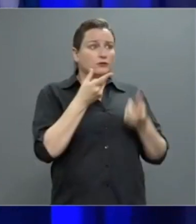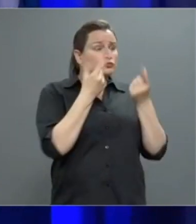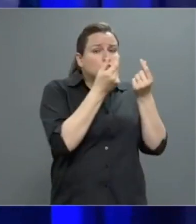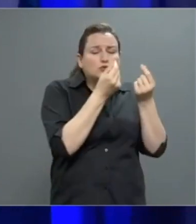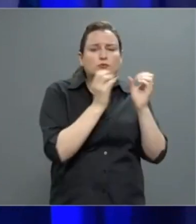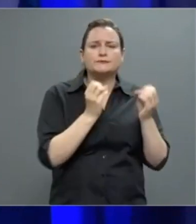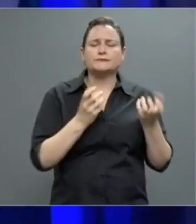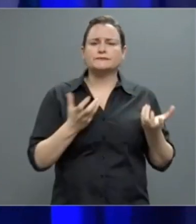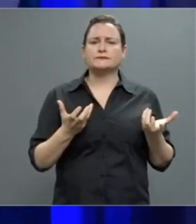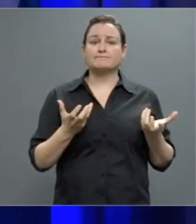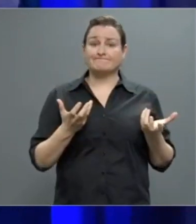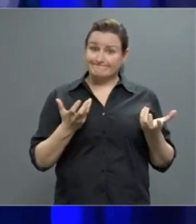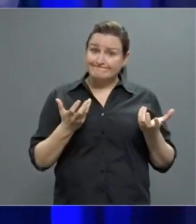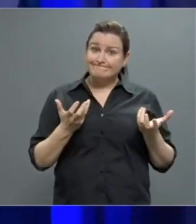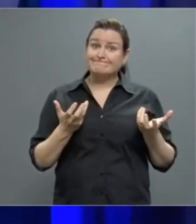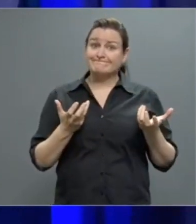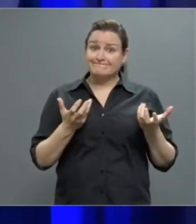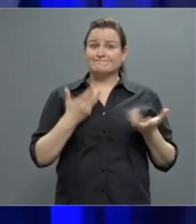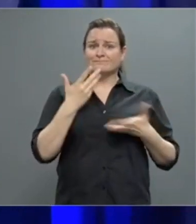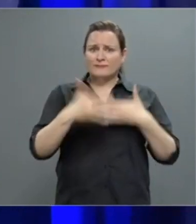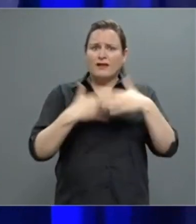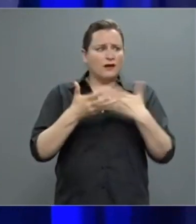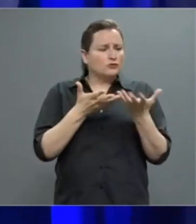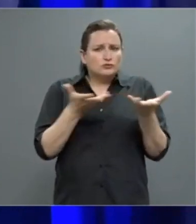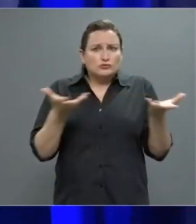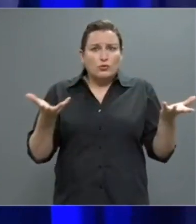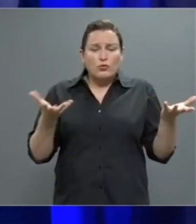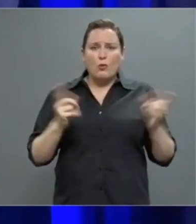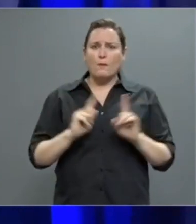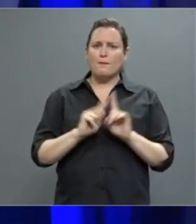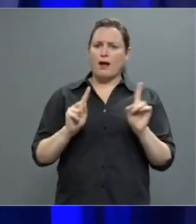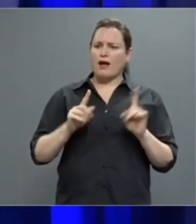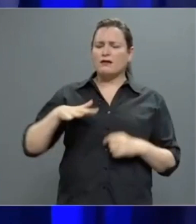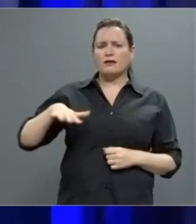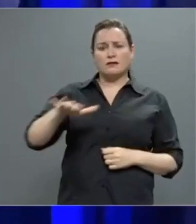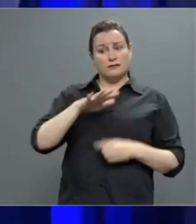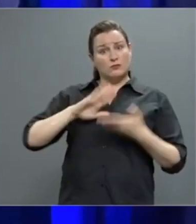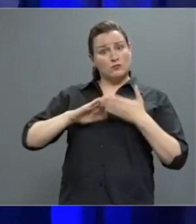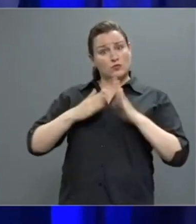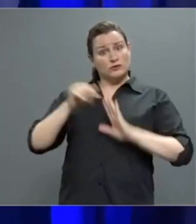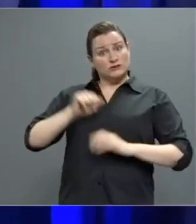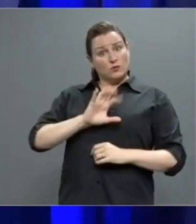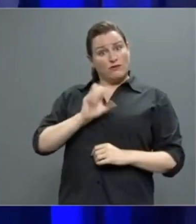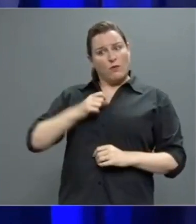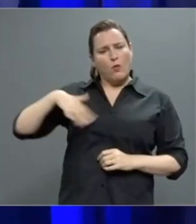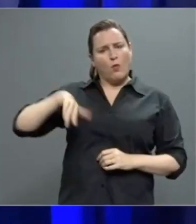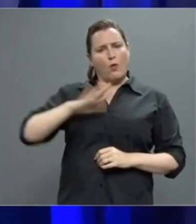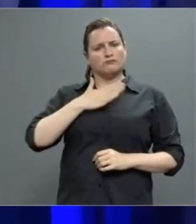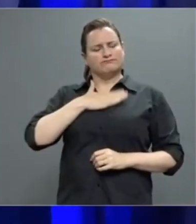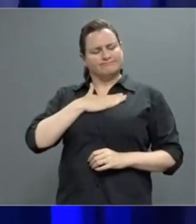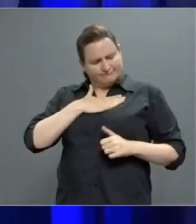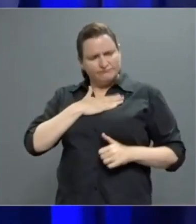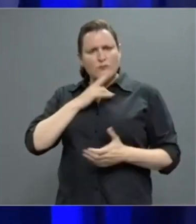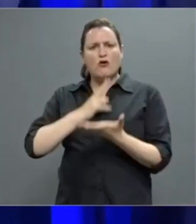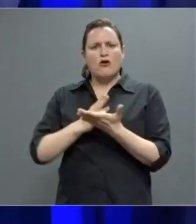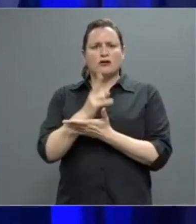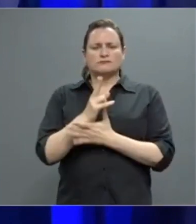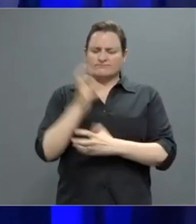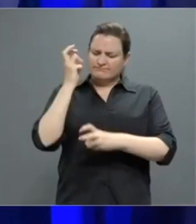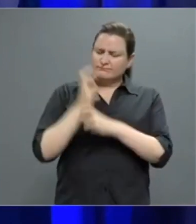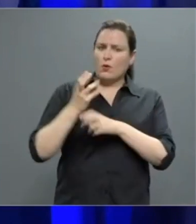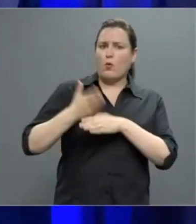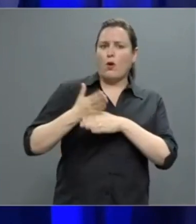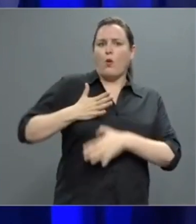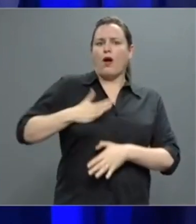that the vast majority of South Africans are warm-hearted, honest, and hardworking people just trying